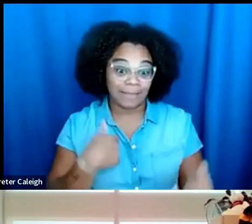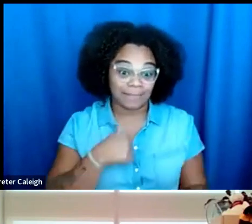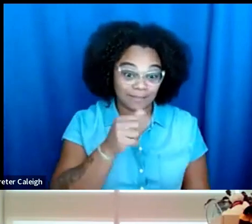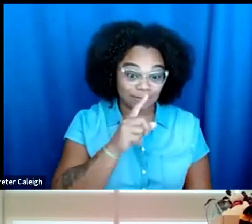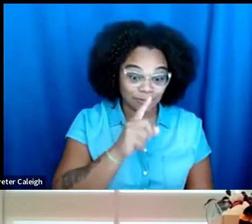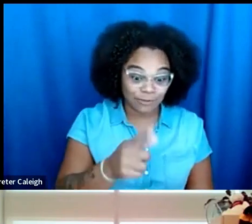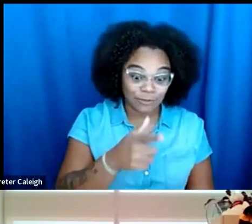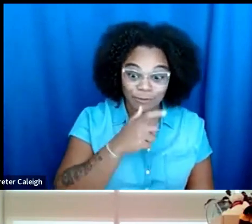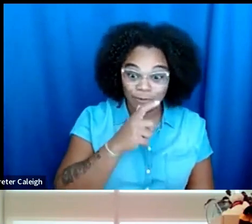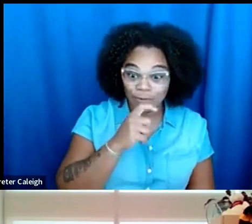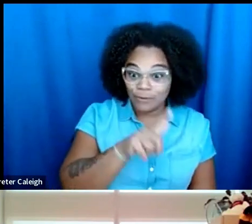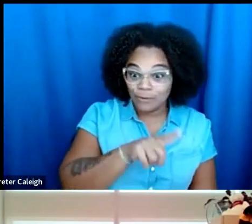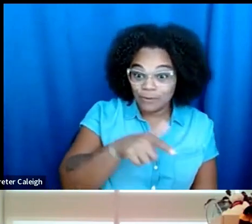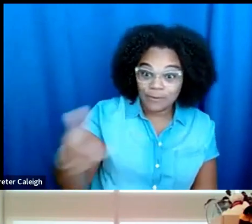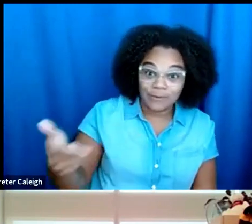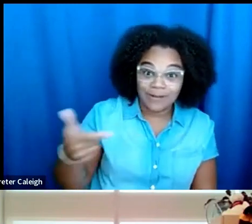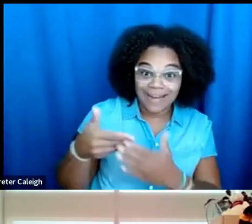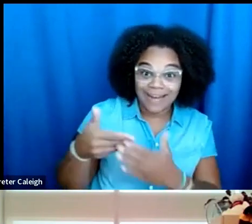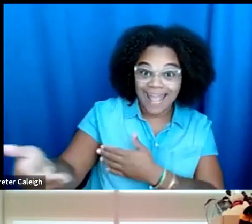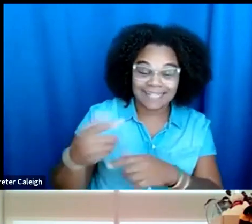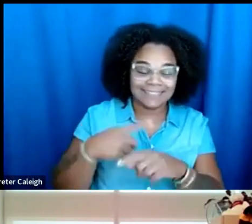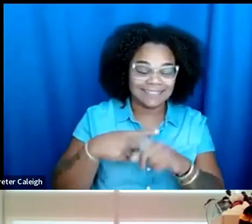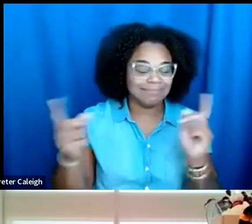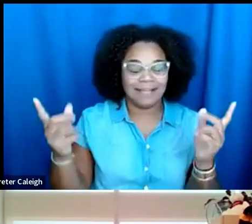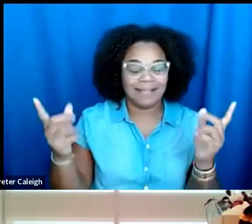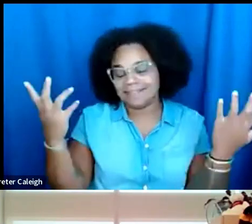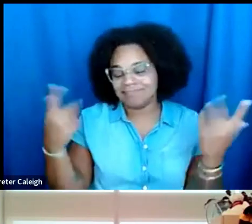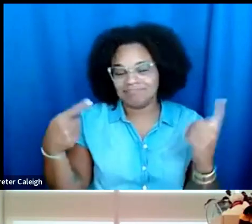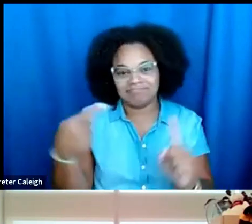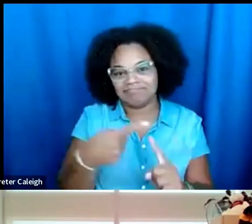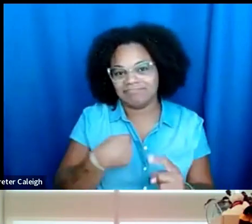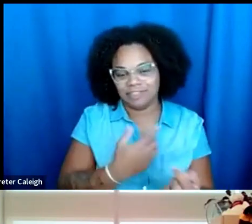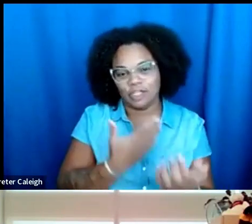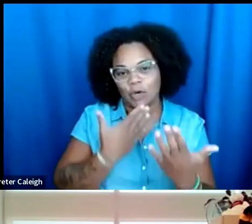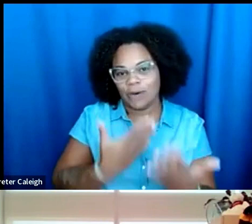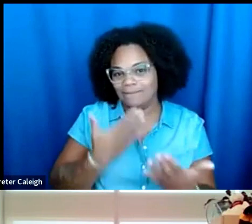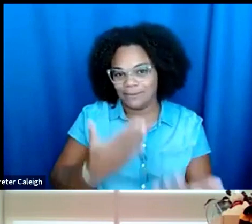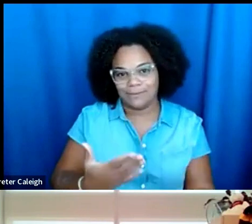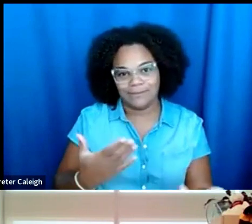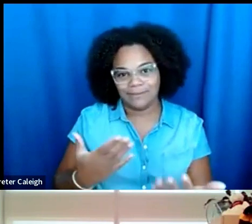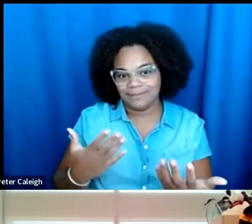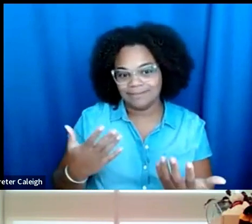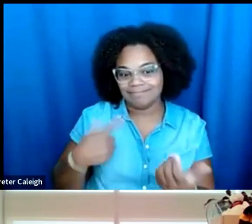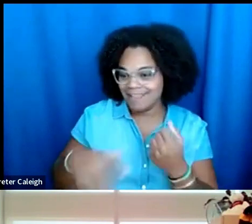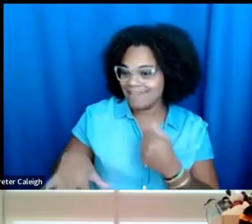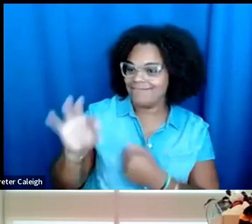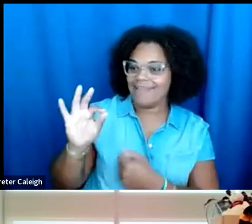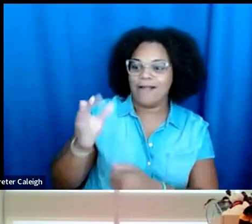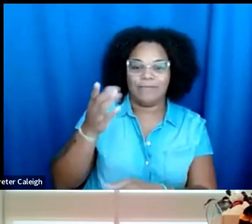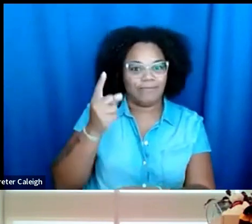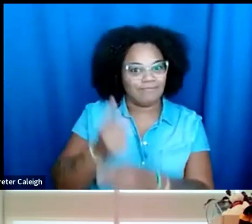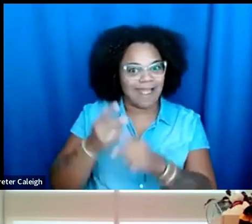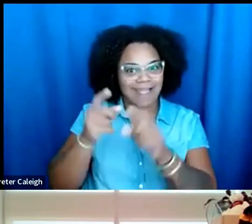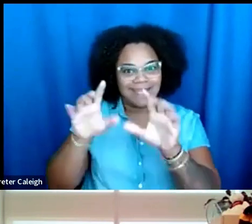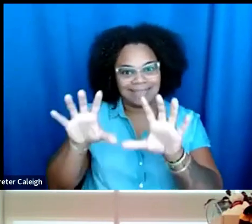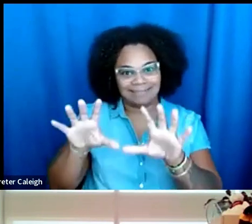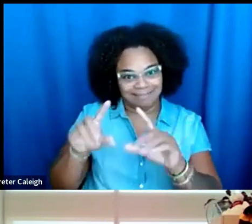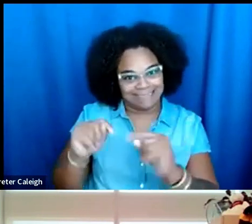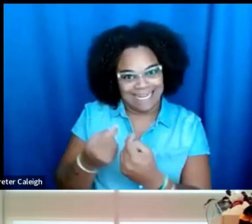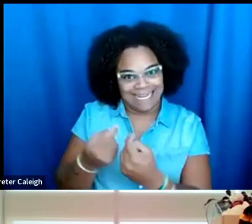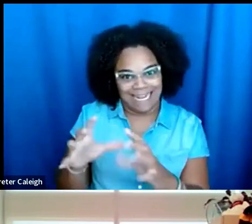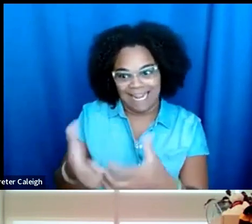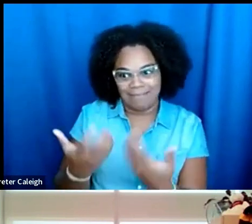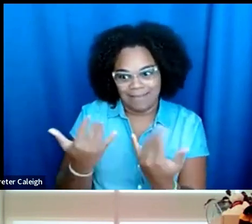next, but you know, just very grateful to have found the right team. And now I'm 5 years out,